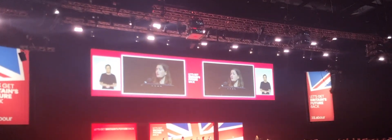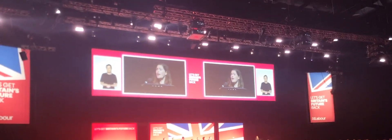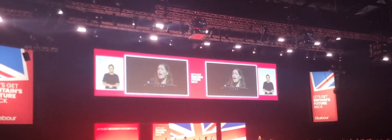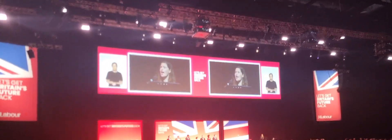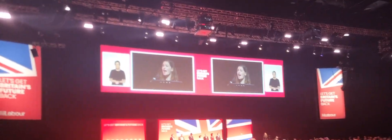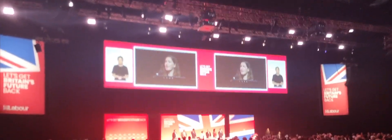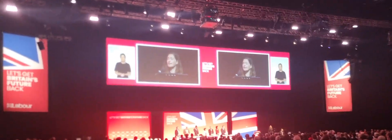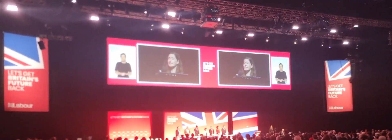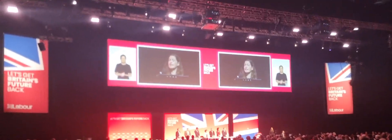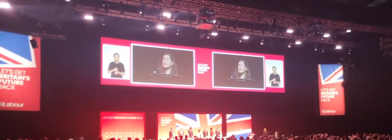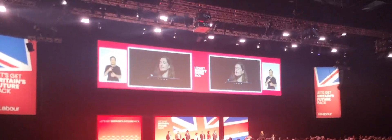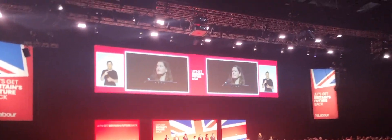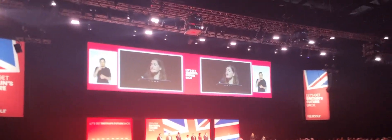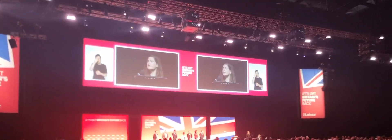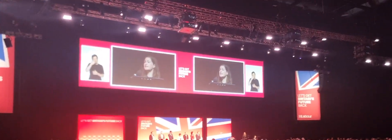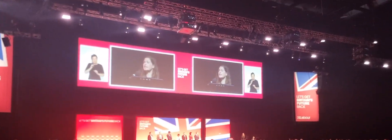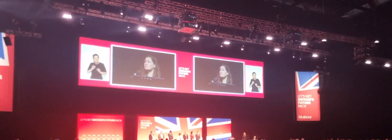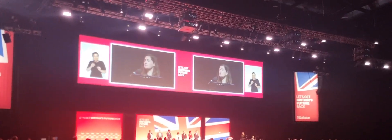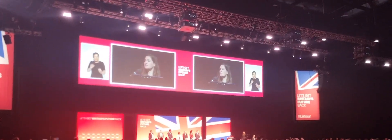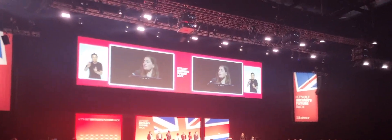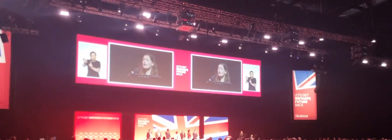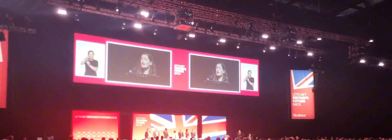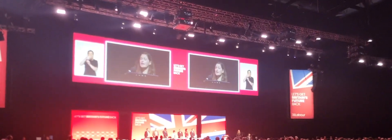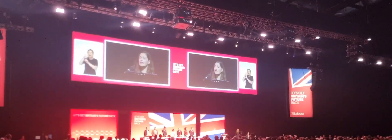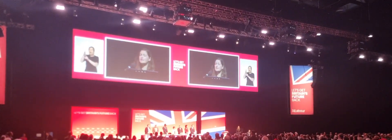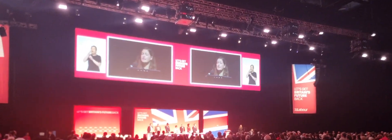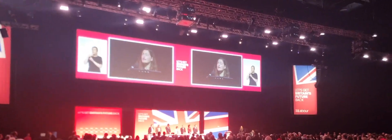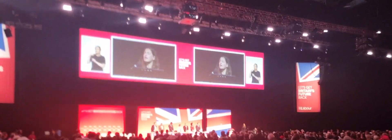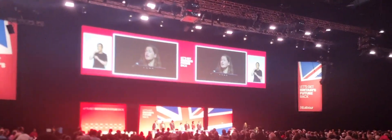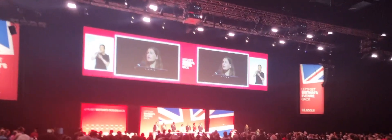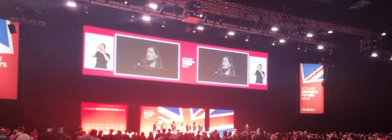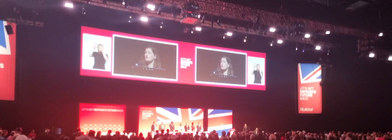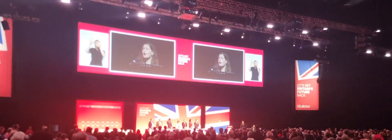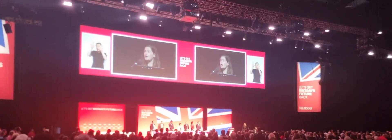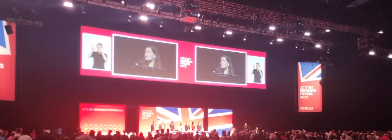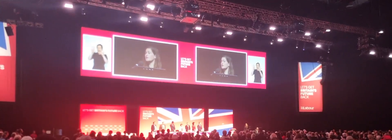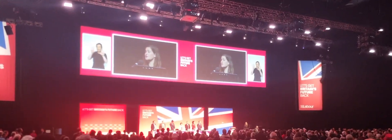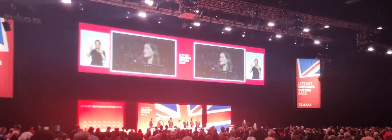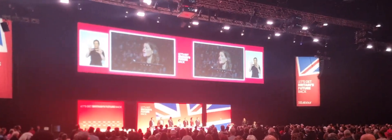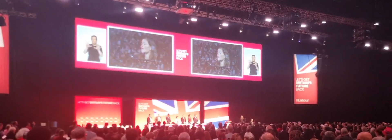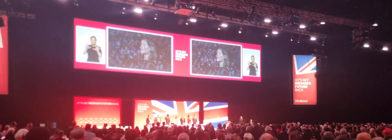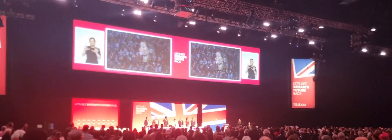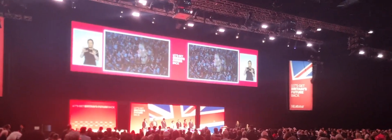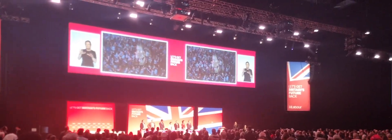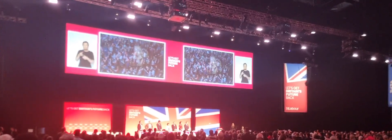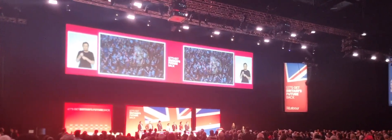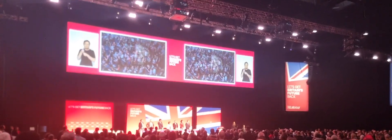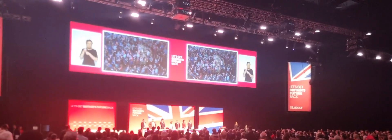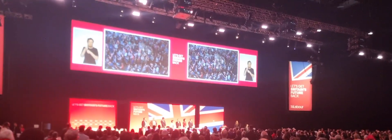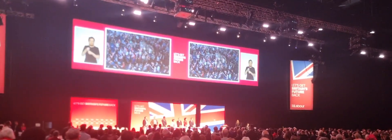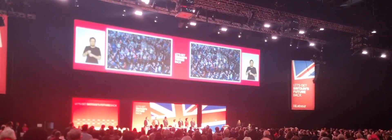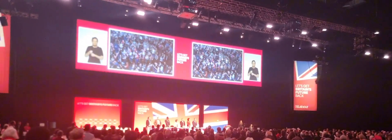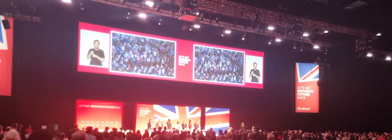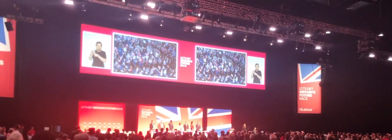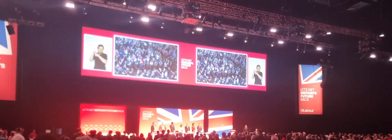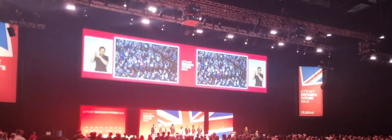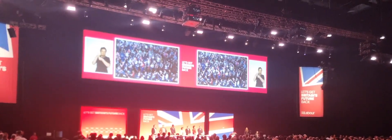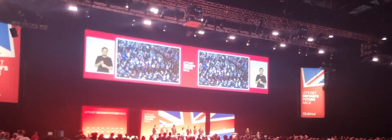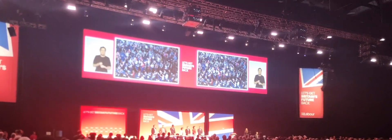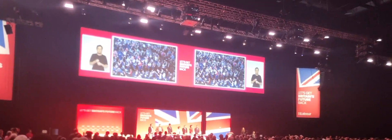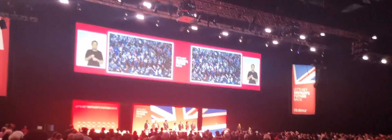People's flag is deepest red, is shrouded of